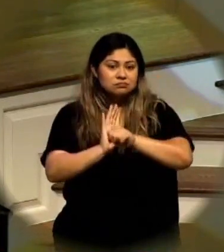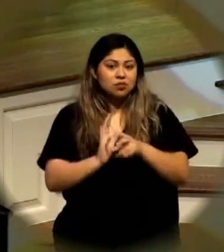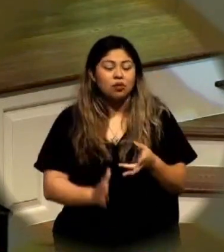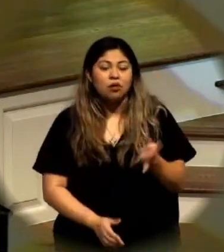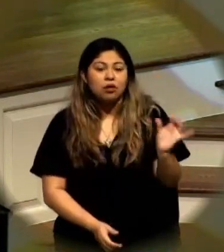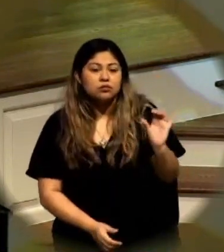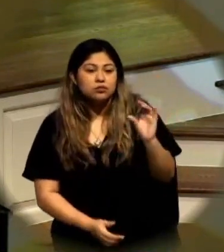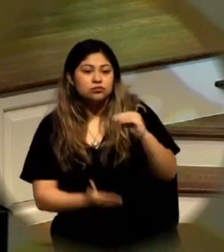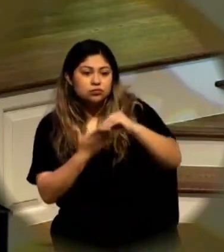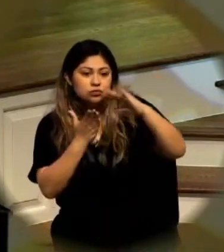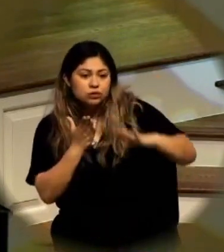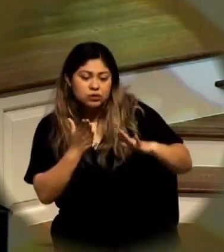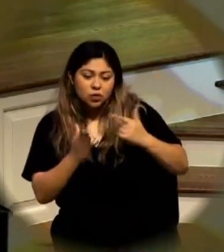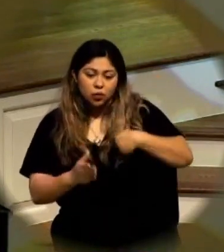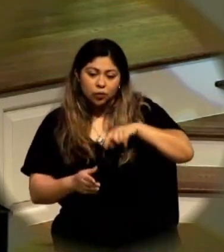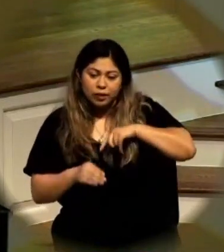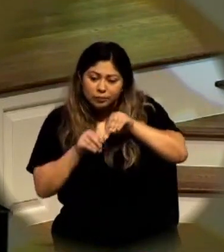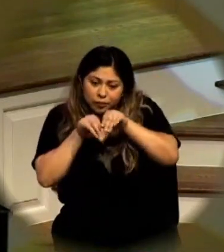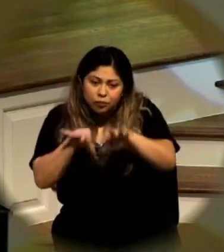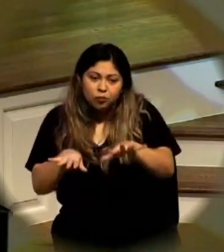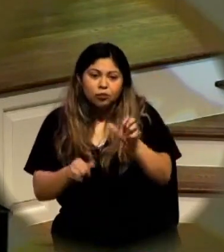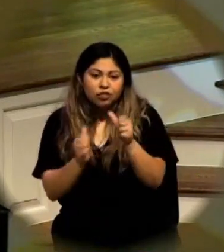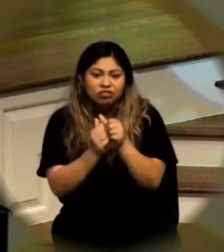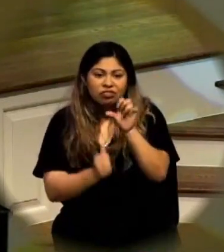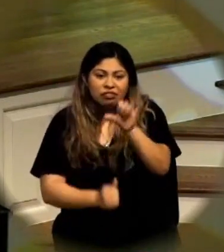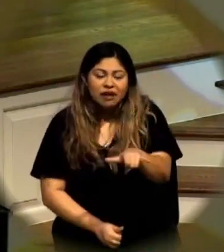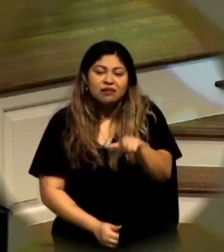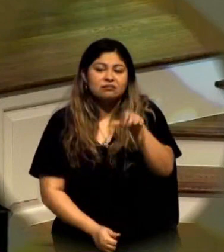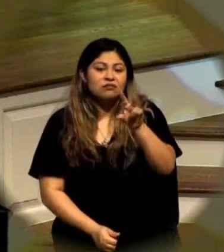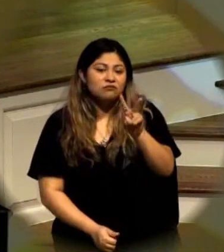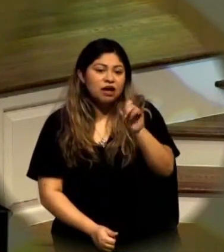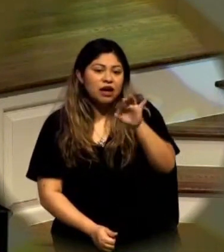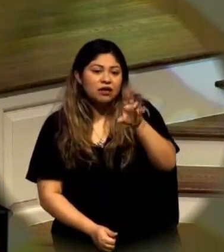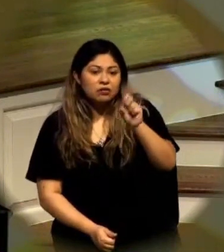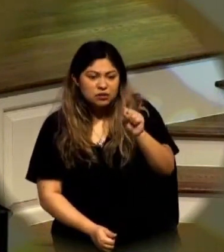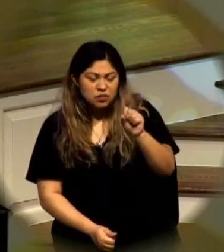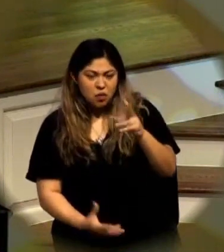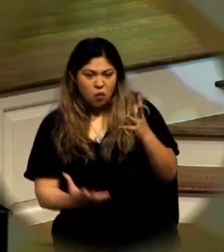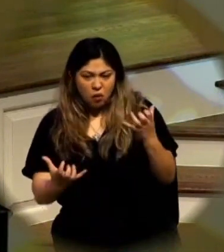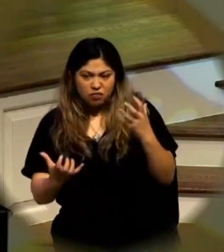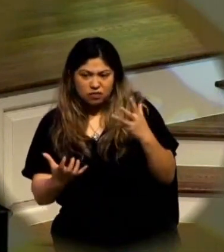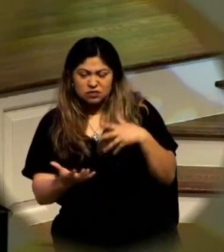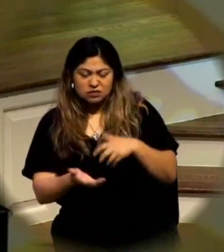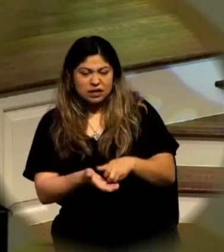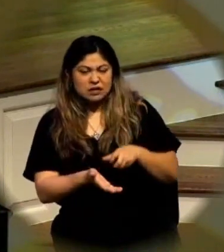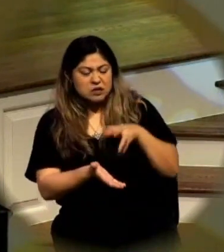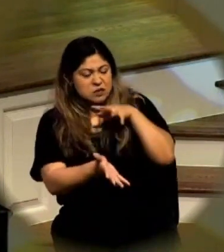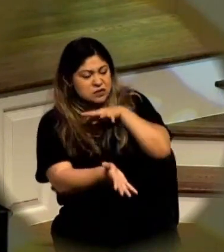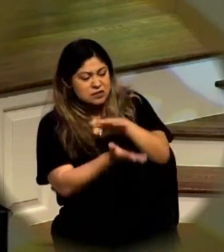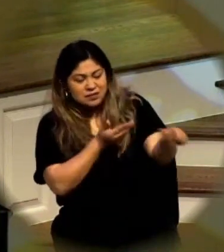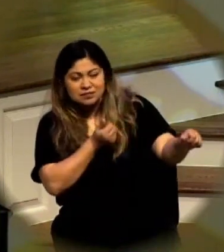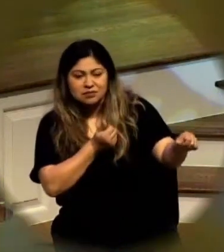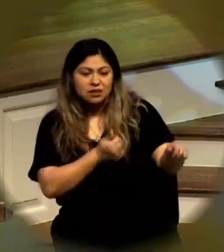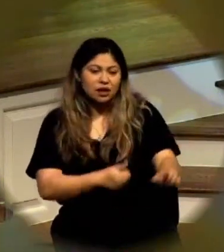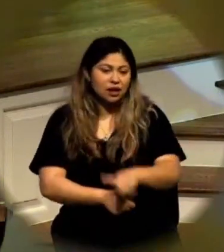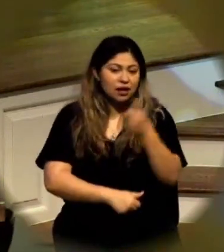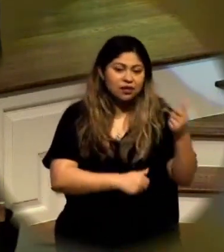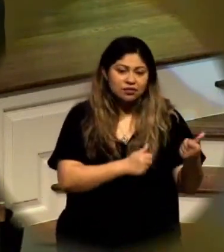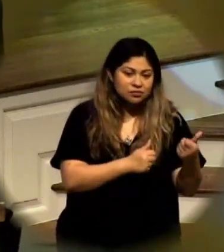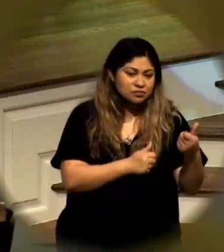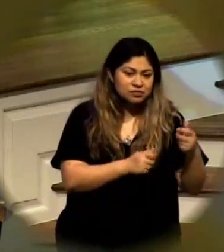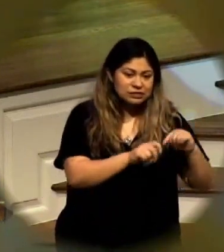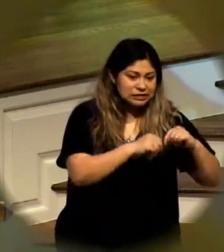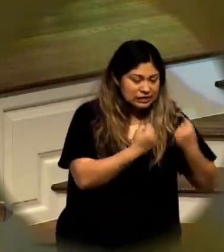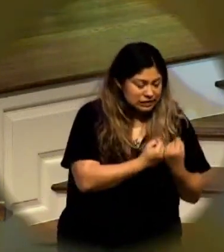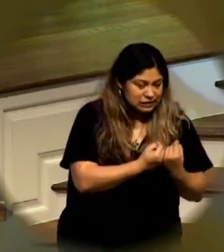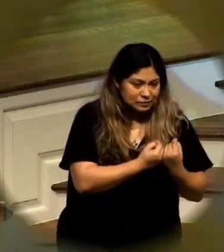their exams at school and do well at sport. We want them to wipe the floor with the opposition. We make them believe, and this is the problem. It's